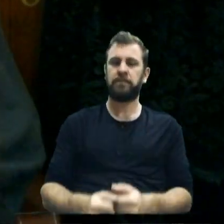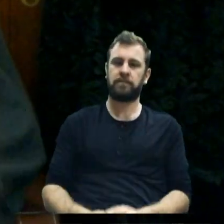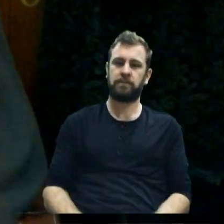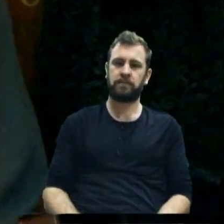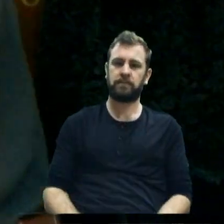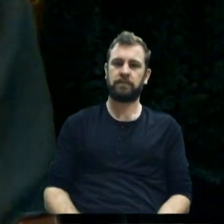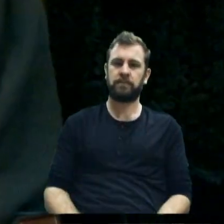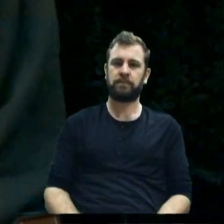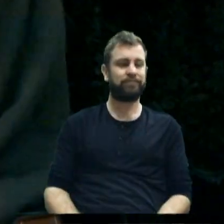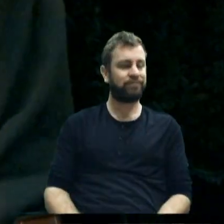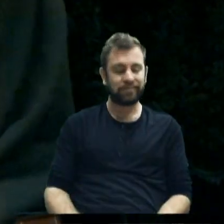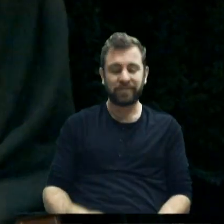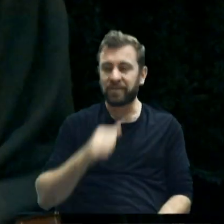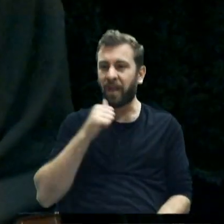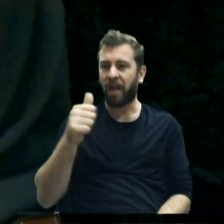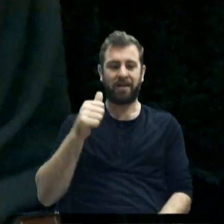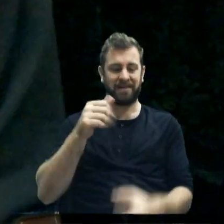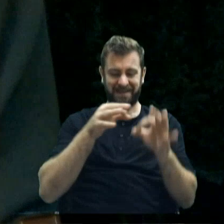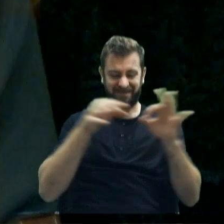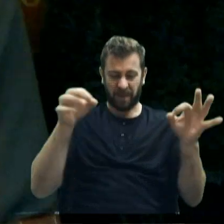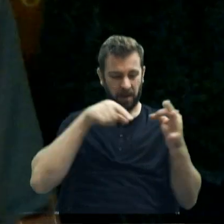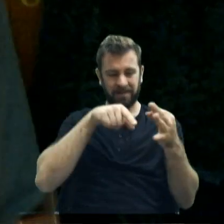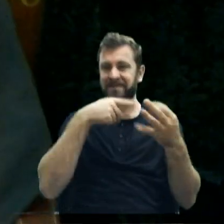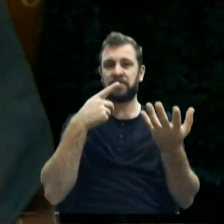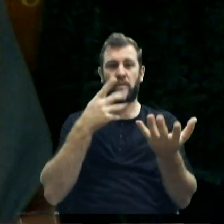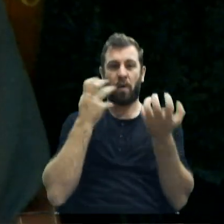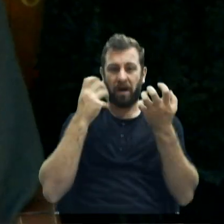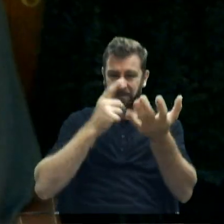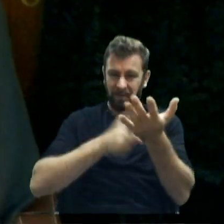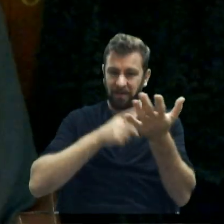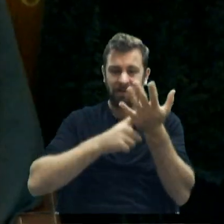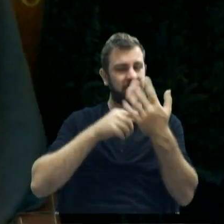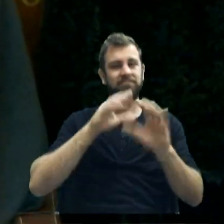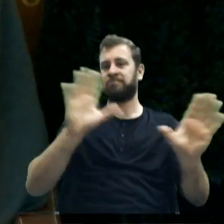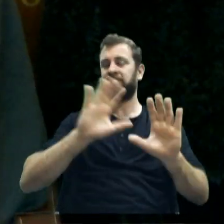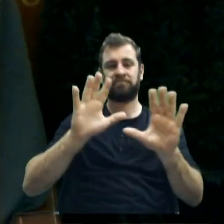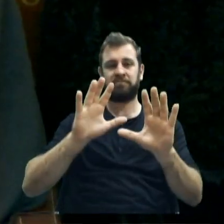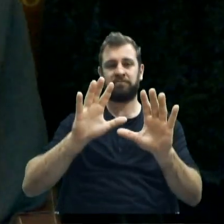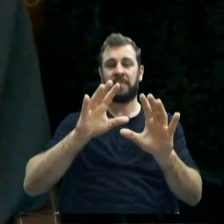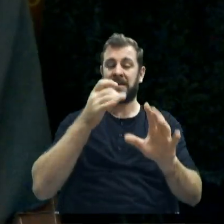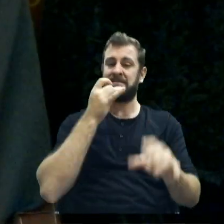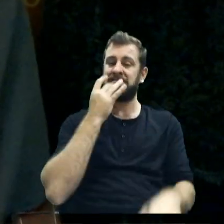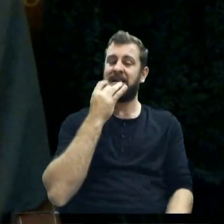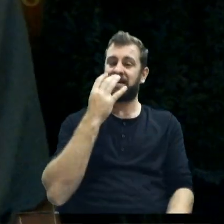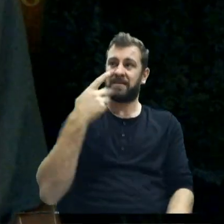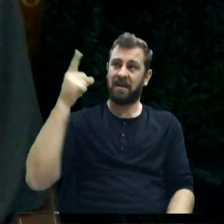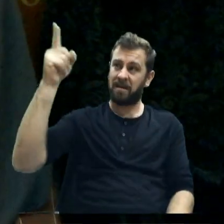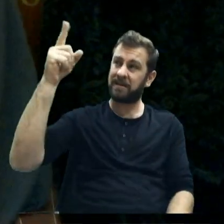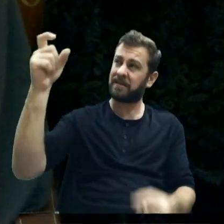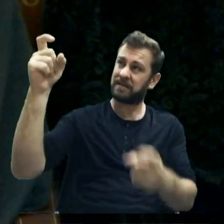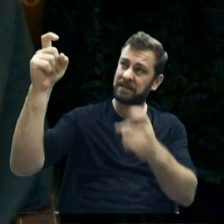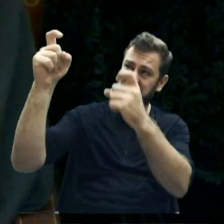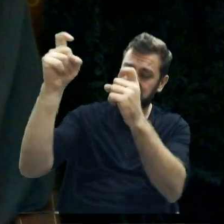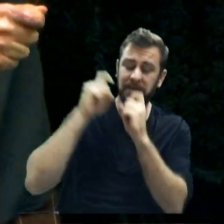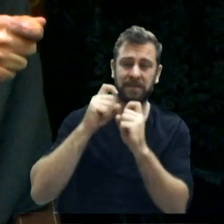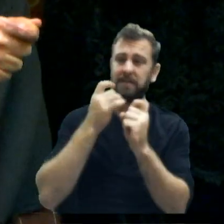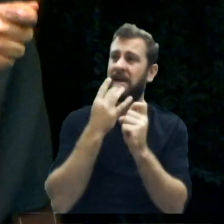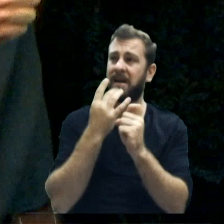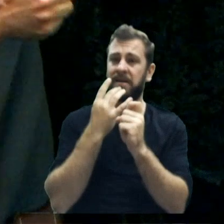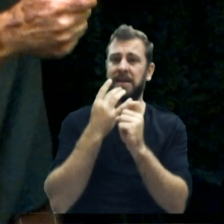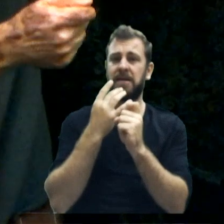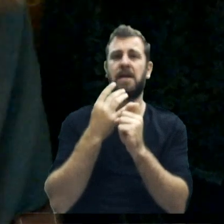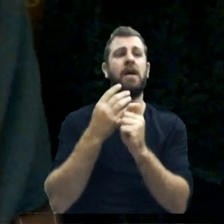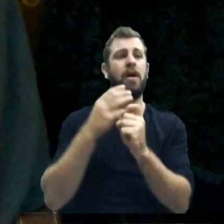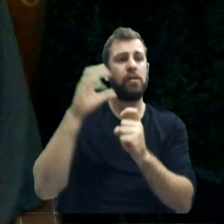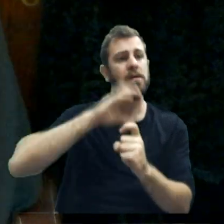That's not what this verse is talking about. This verse is saying, take that light that Allah gave you and look for those in darkness